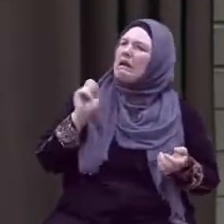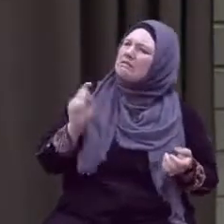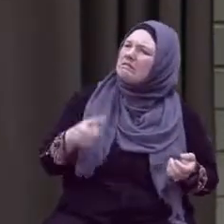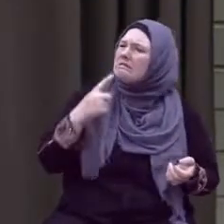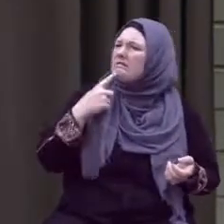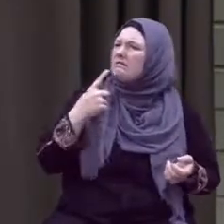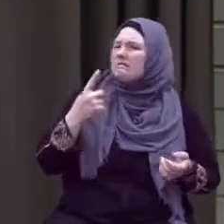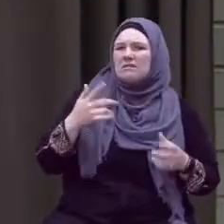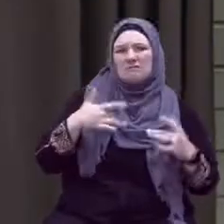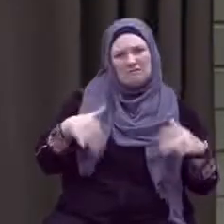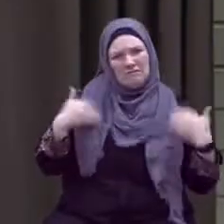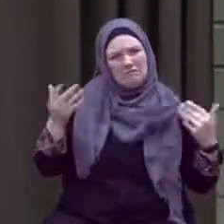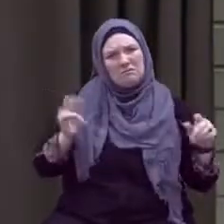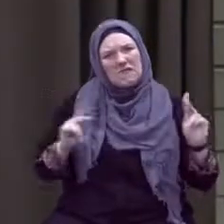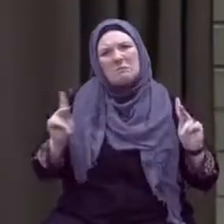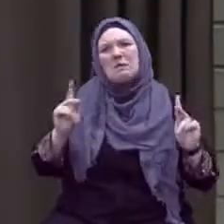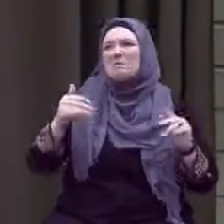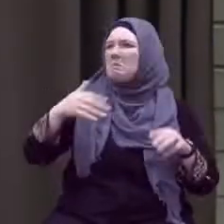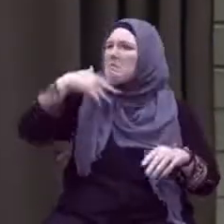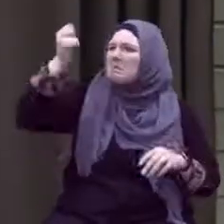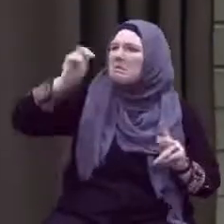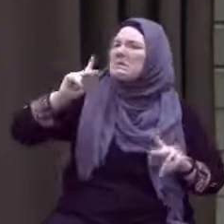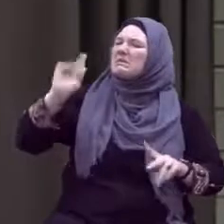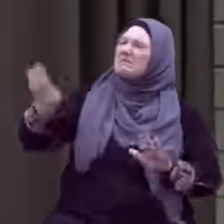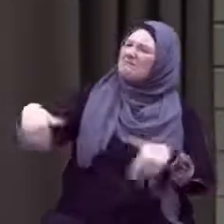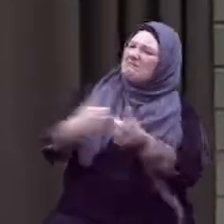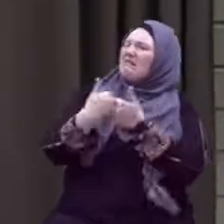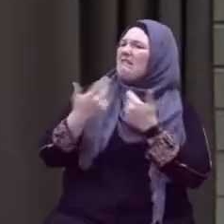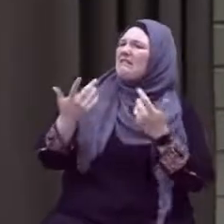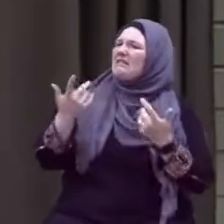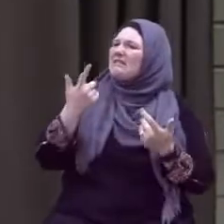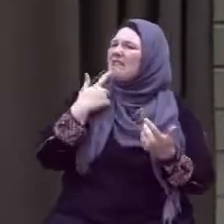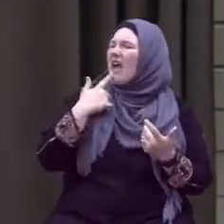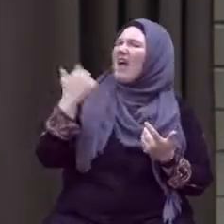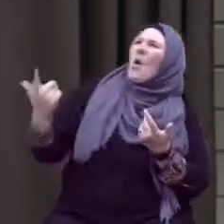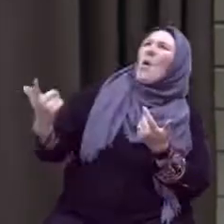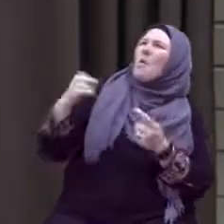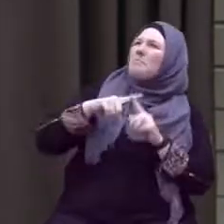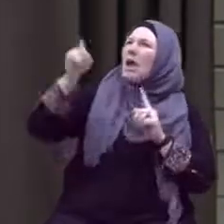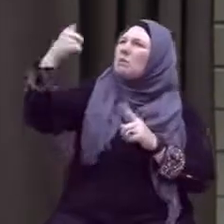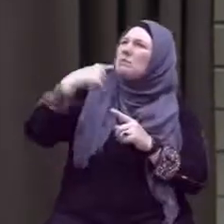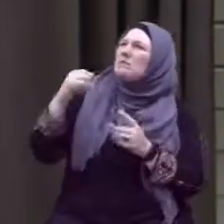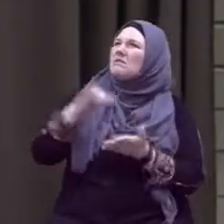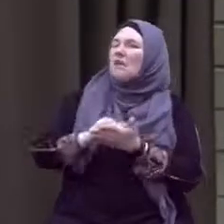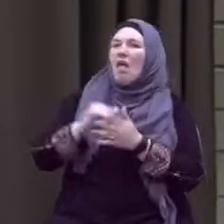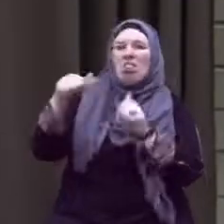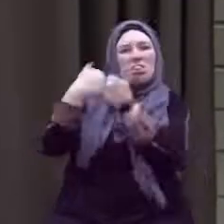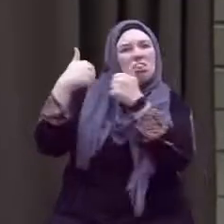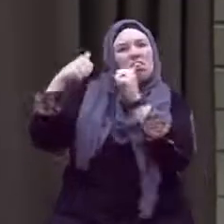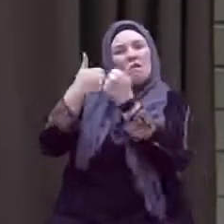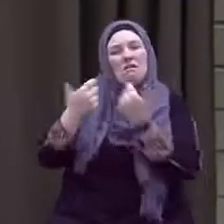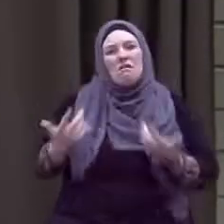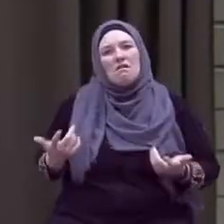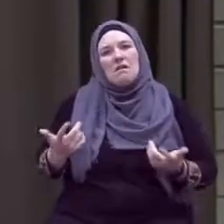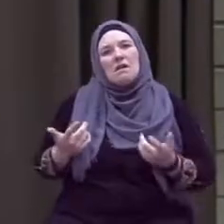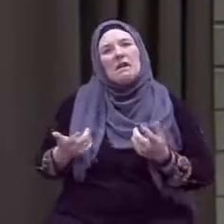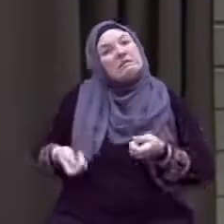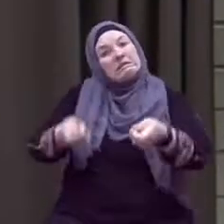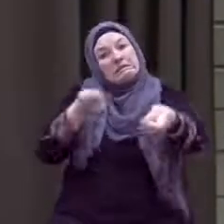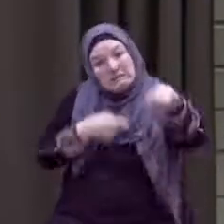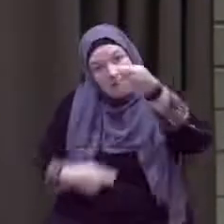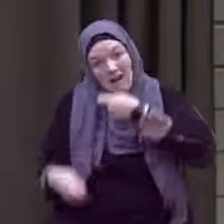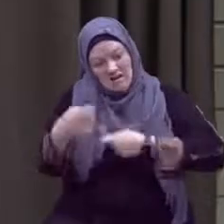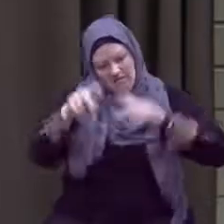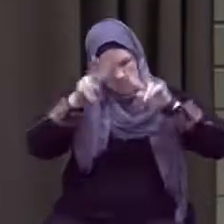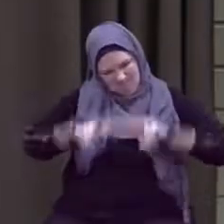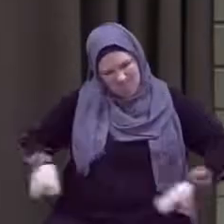question, directing the question to one who is never to be questioned, instead of asking ourselves, are we